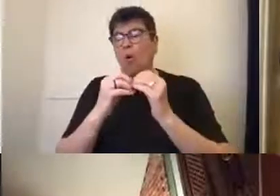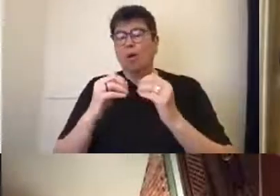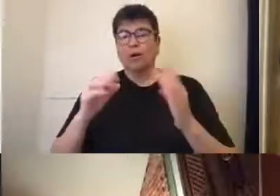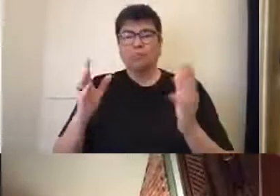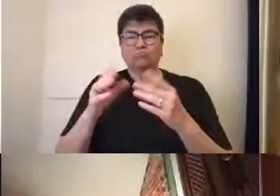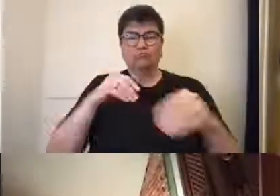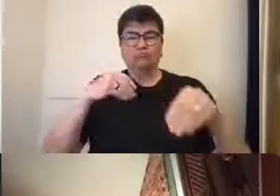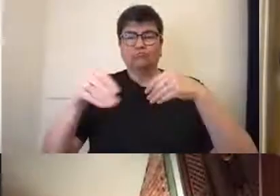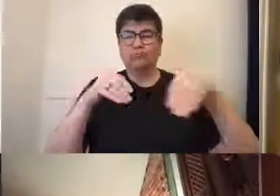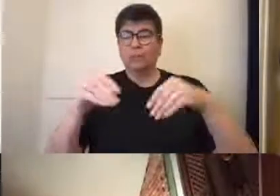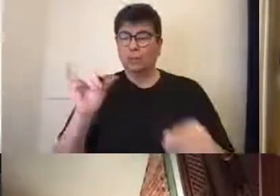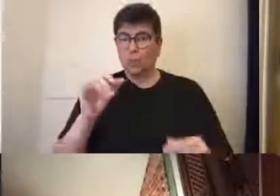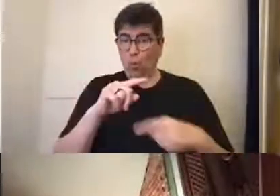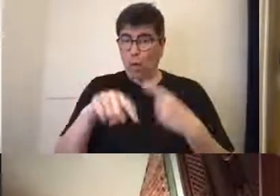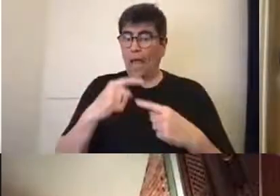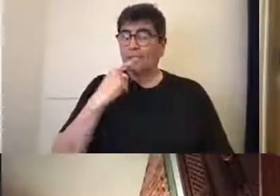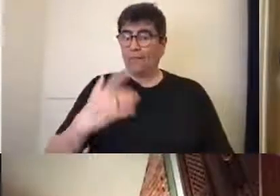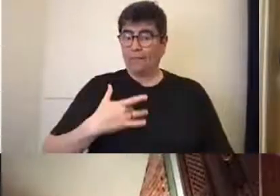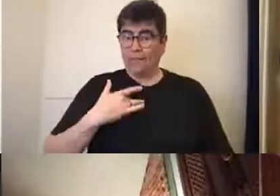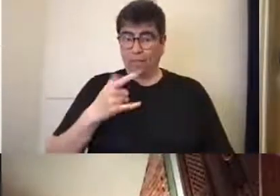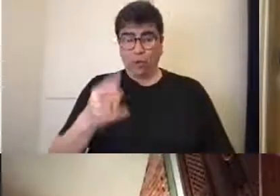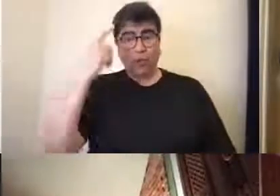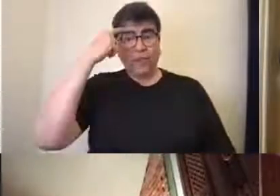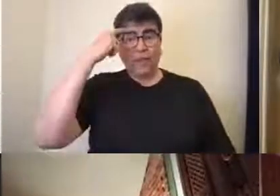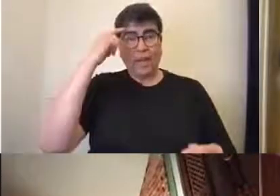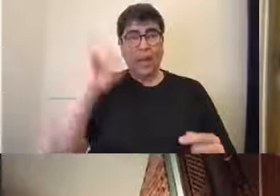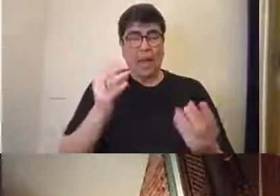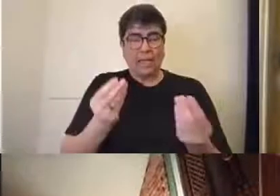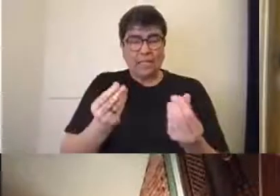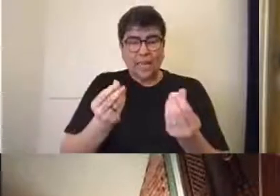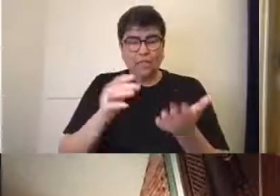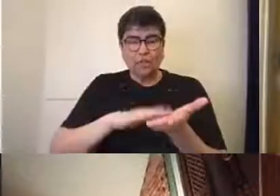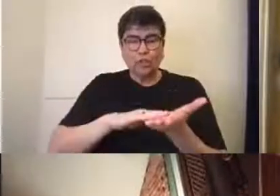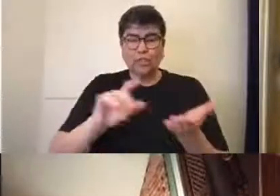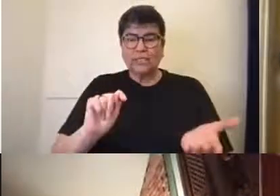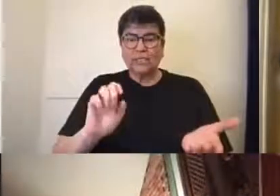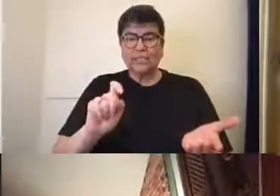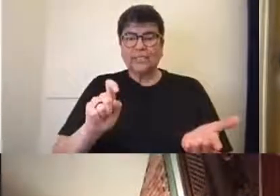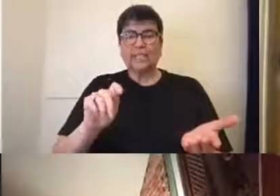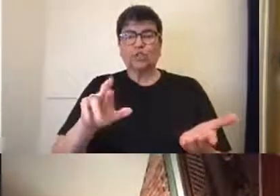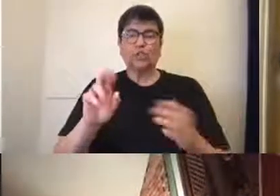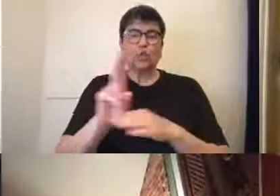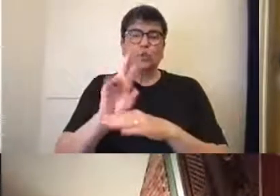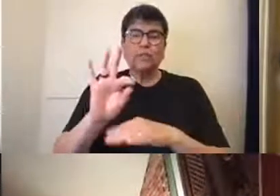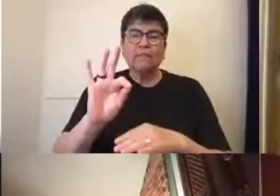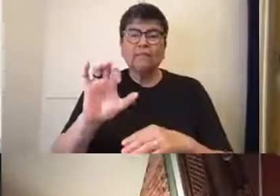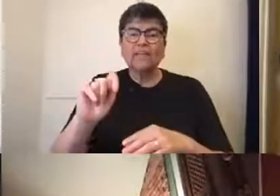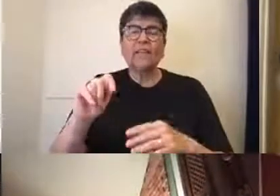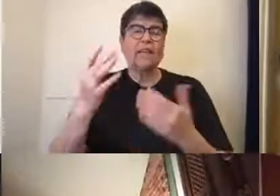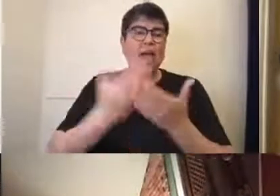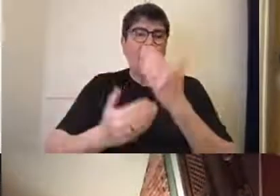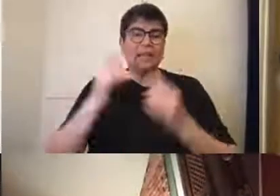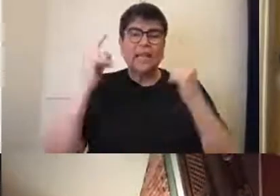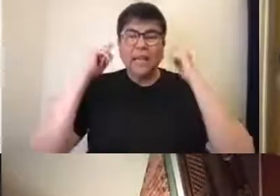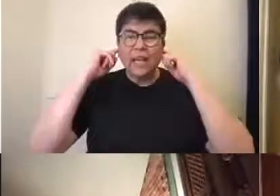latitude, right? Like, do you, when I say feel, do you think like texture, right? Like using your feet, your hands, using your ears,